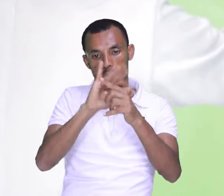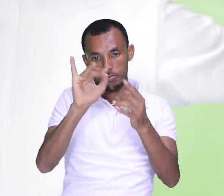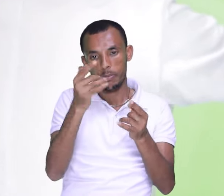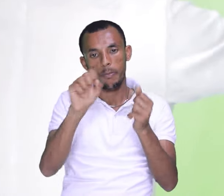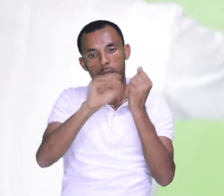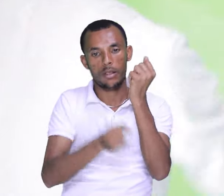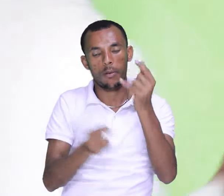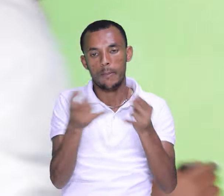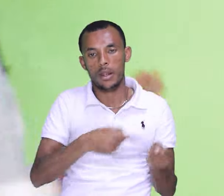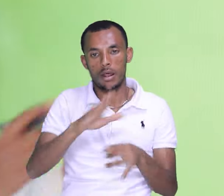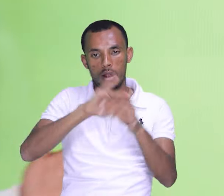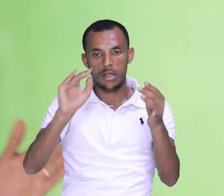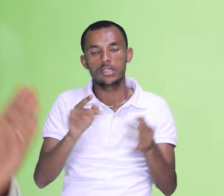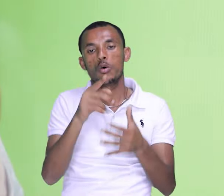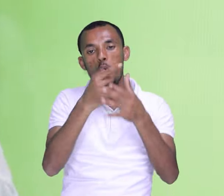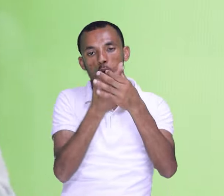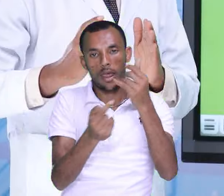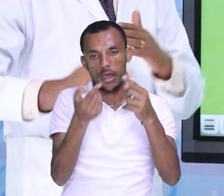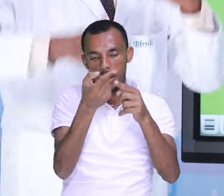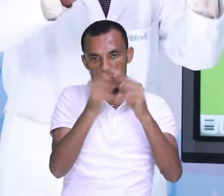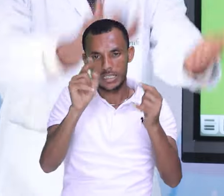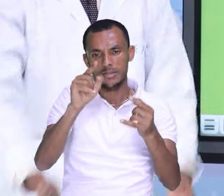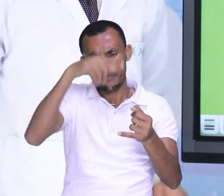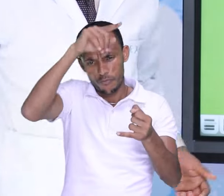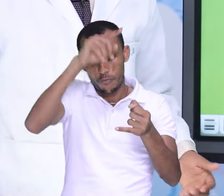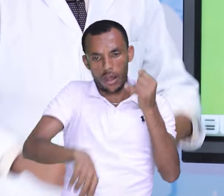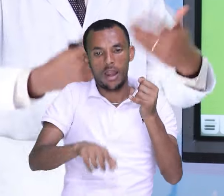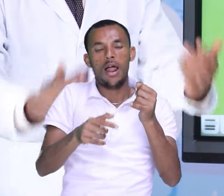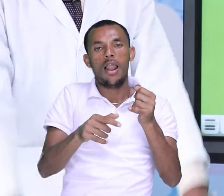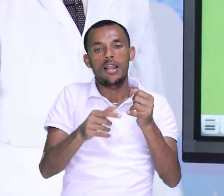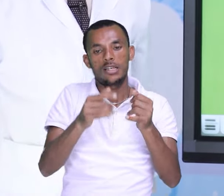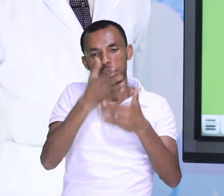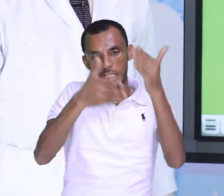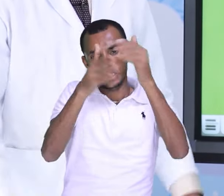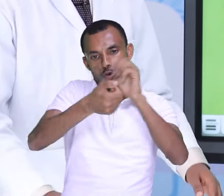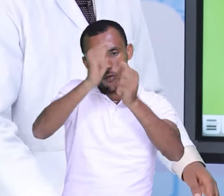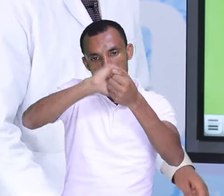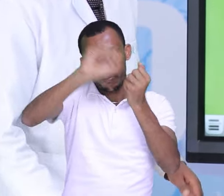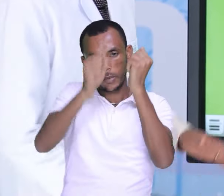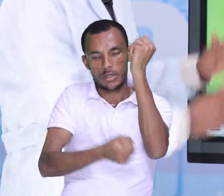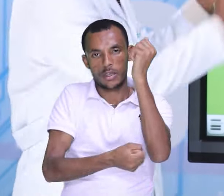media. In basic media, the only difference in the final stage convert in basic media in the forms of OH minus.